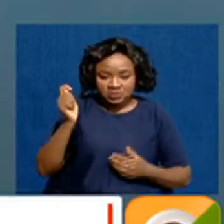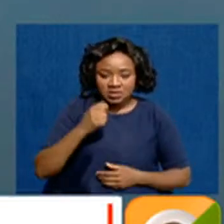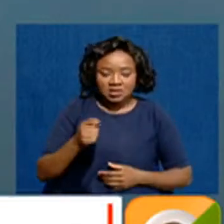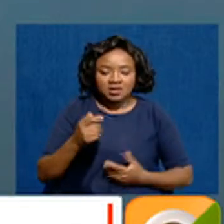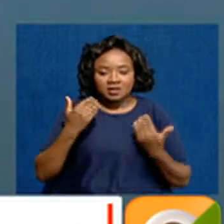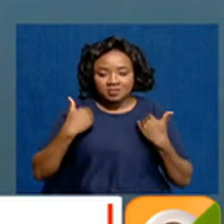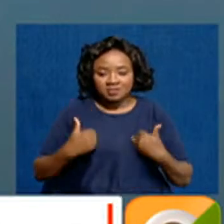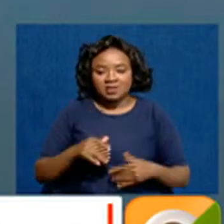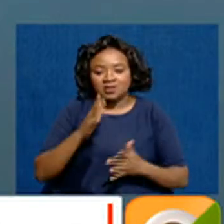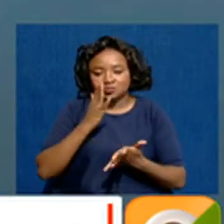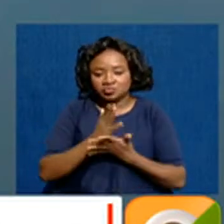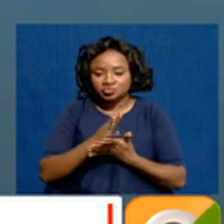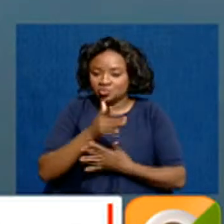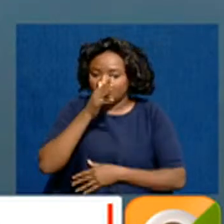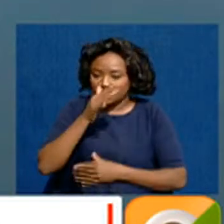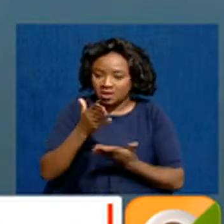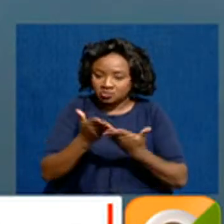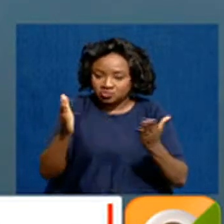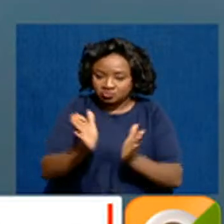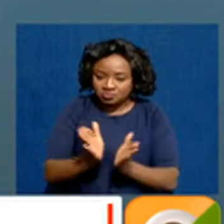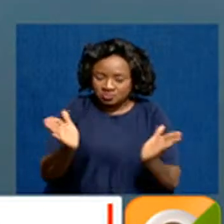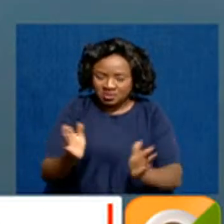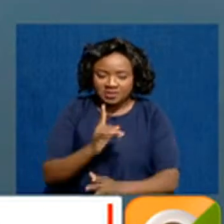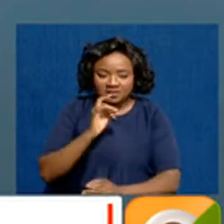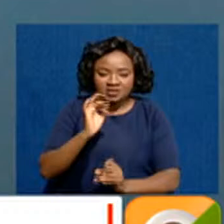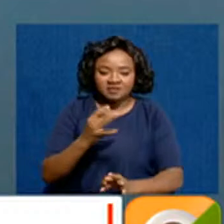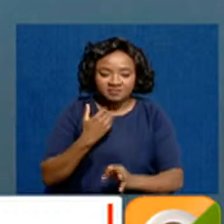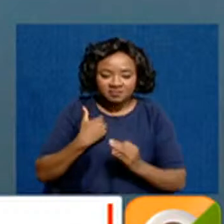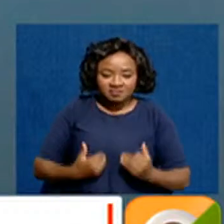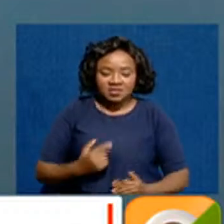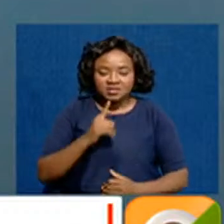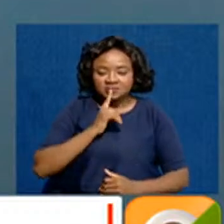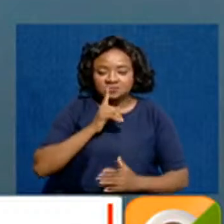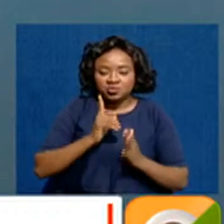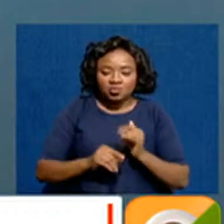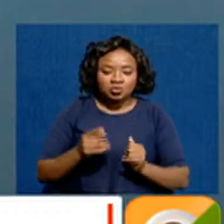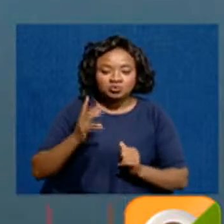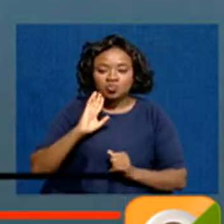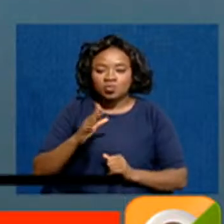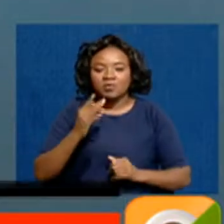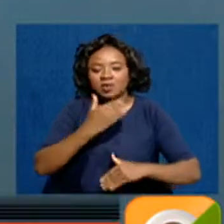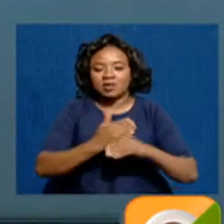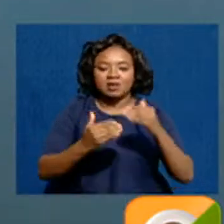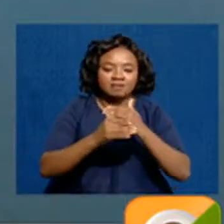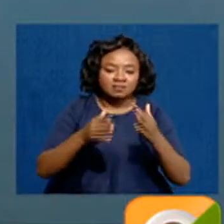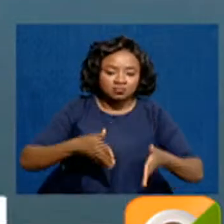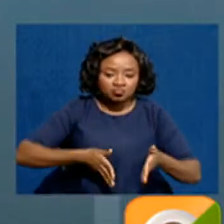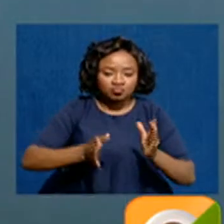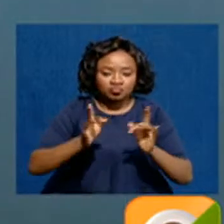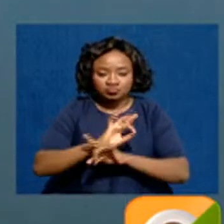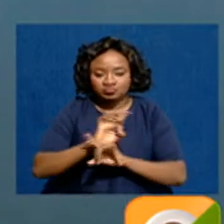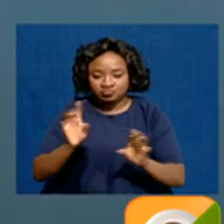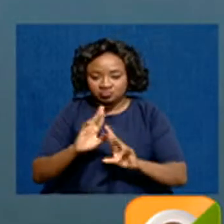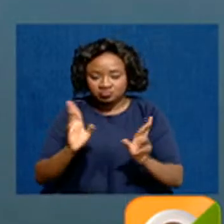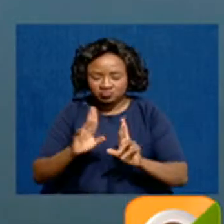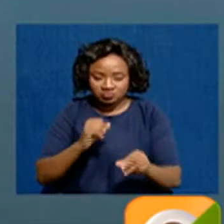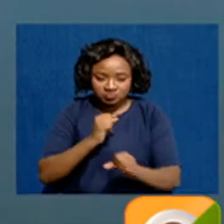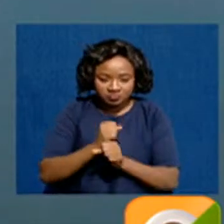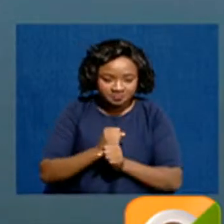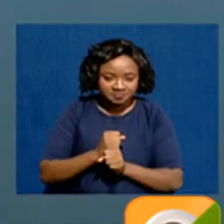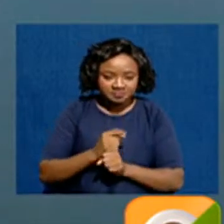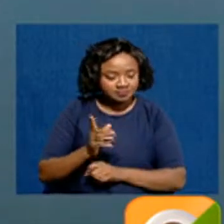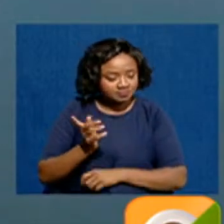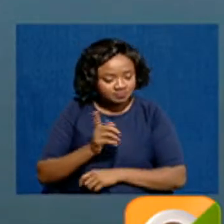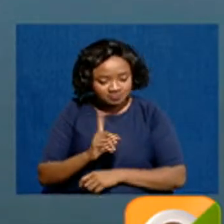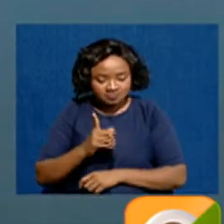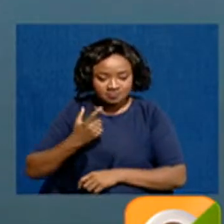liar and lying to the public to say that suddenly we will build all the roads and we'll do everything. No. We will be economical